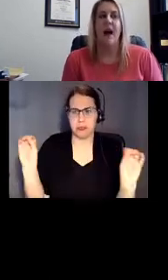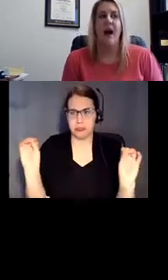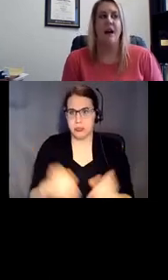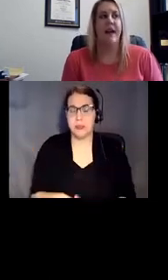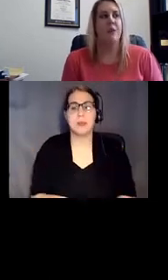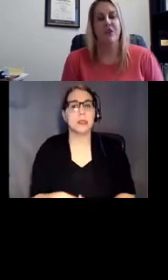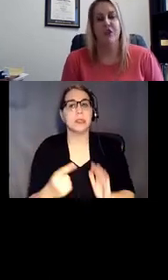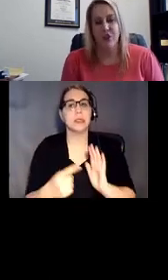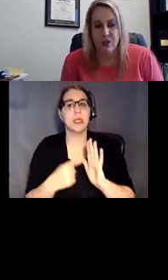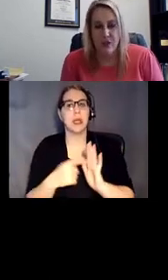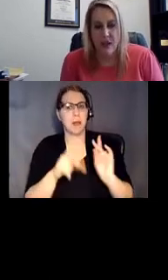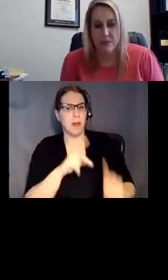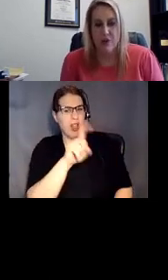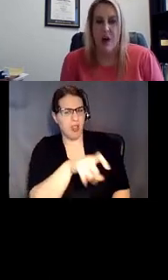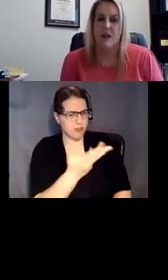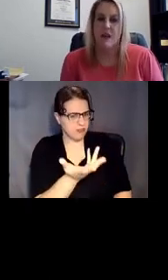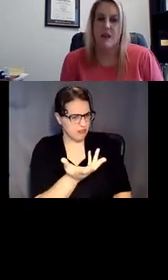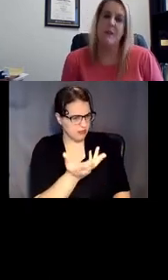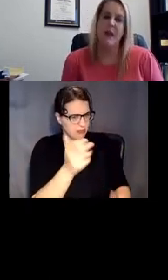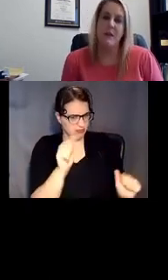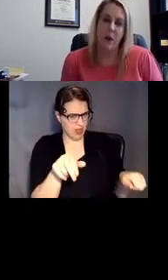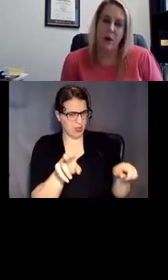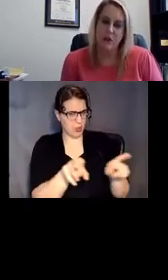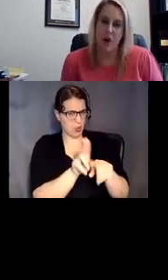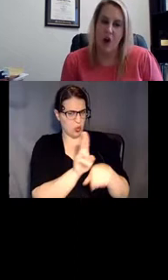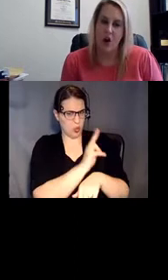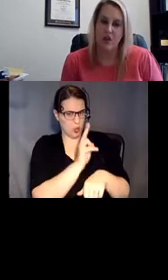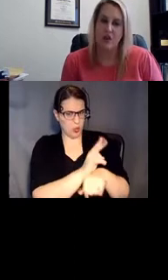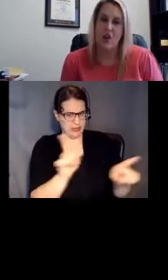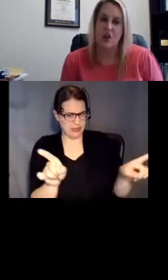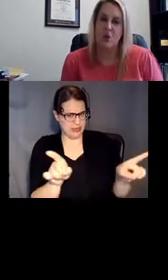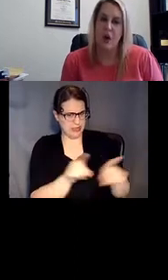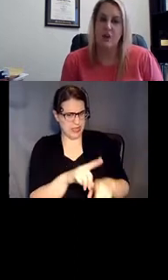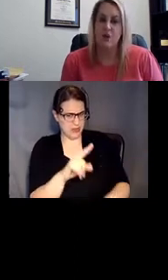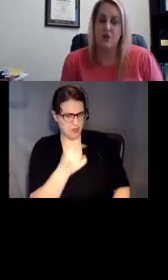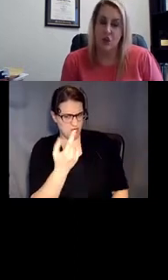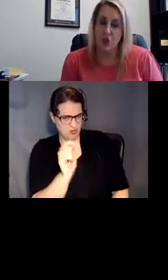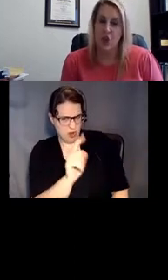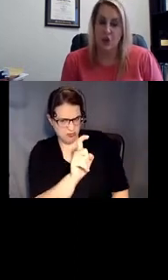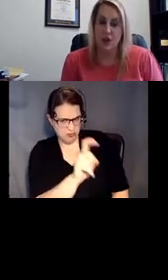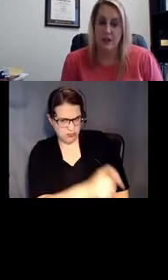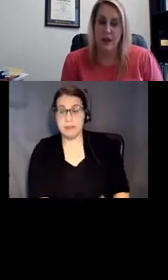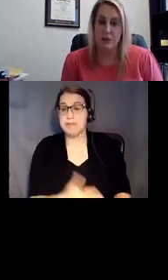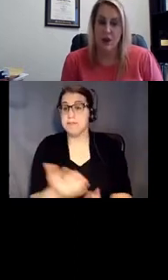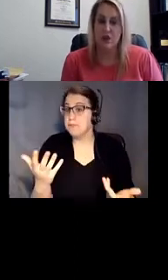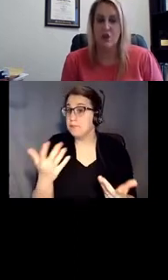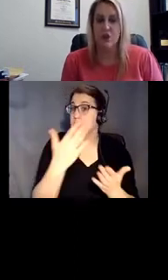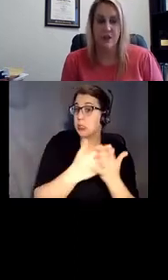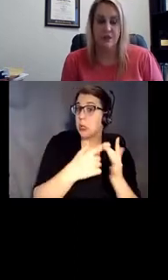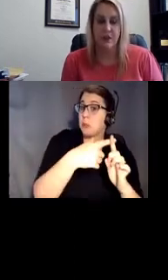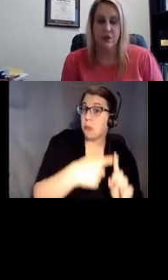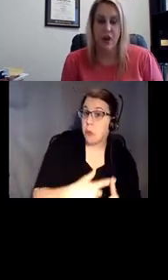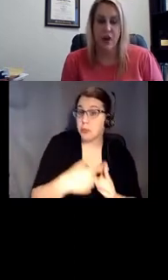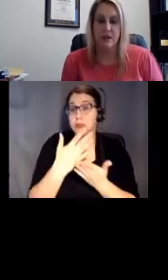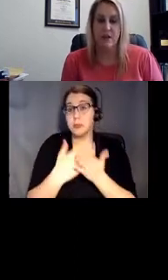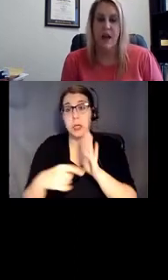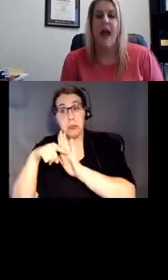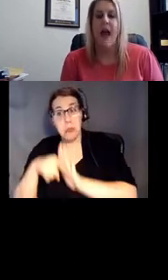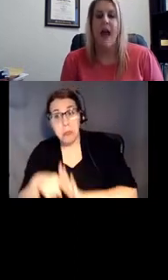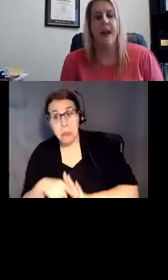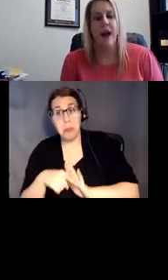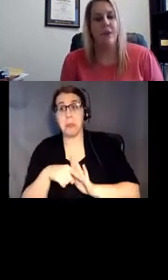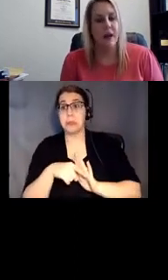me, can we just use the same trust? And there may be pros and cons to whether you should use the same trust or use a different